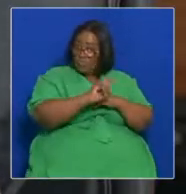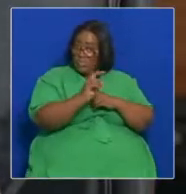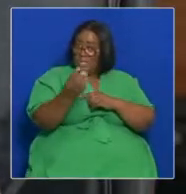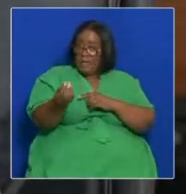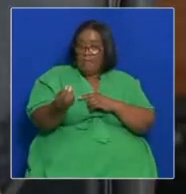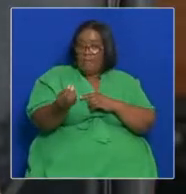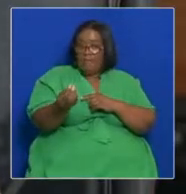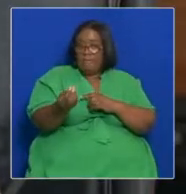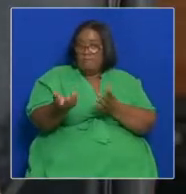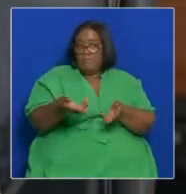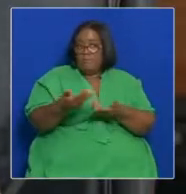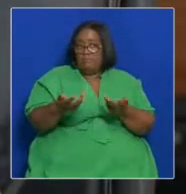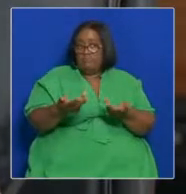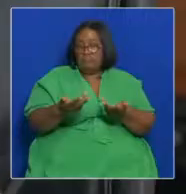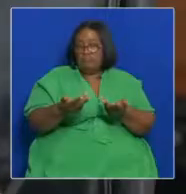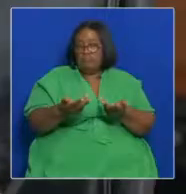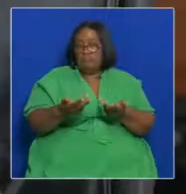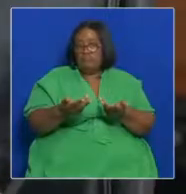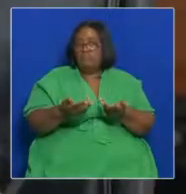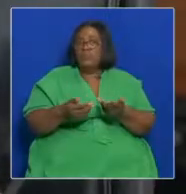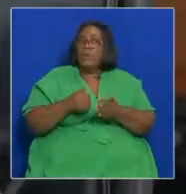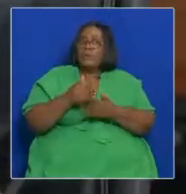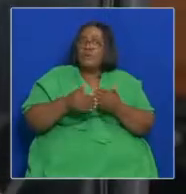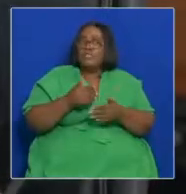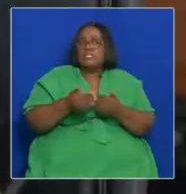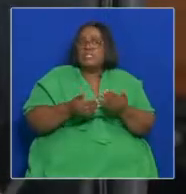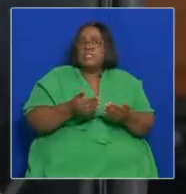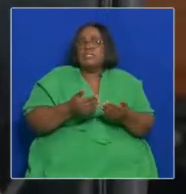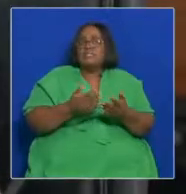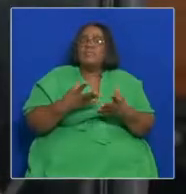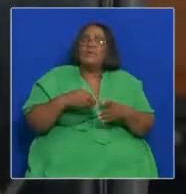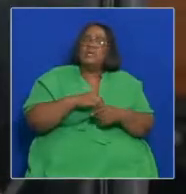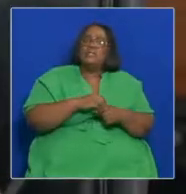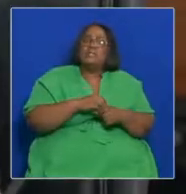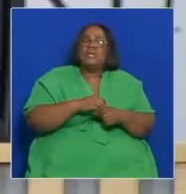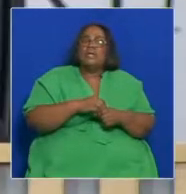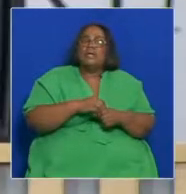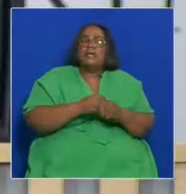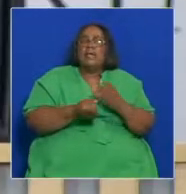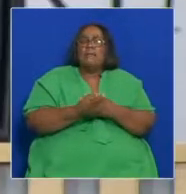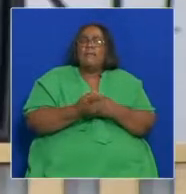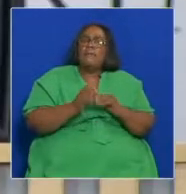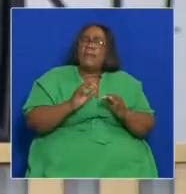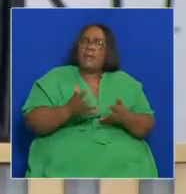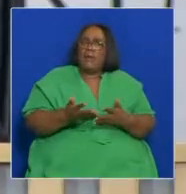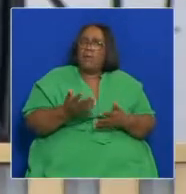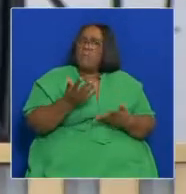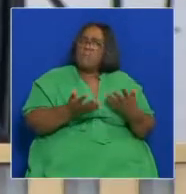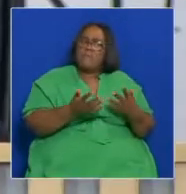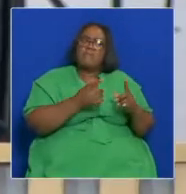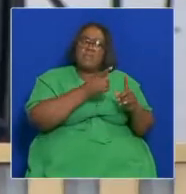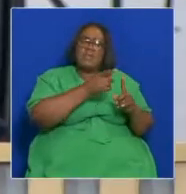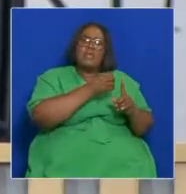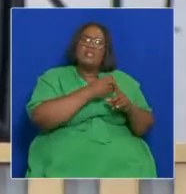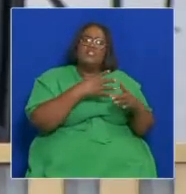the intake process ordinarily works? Shouldn't Mr. Sissoko perhaps start reading from paragraph